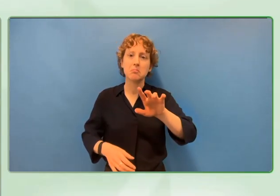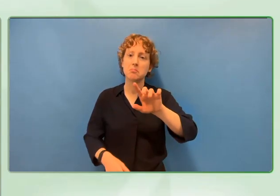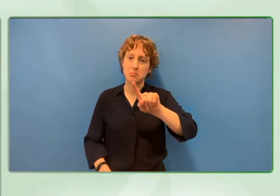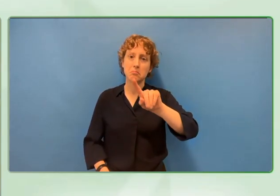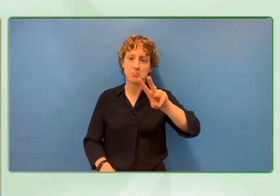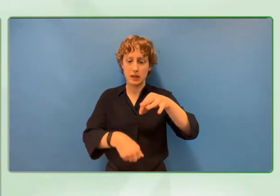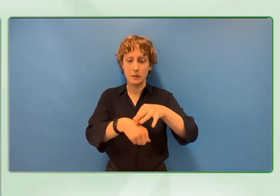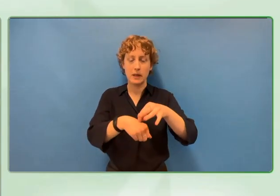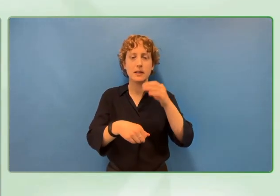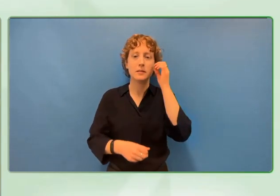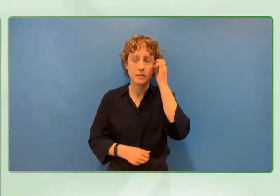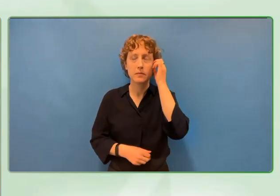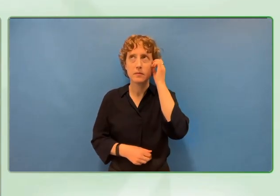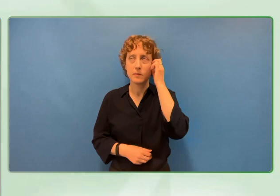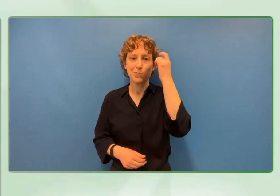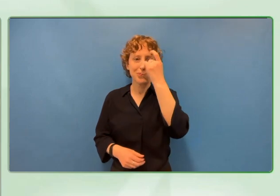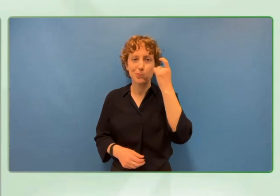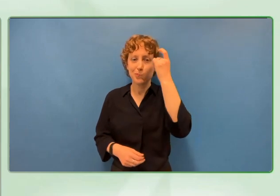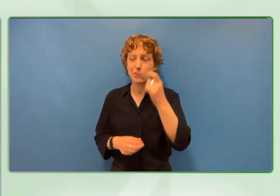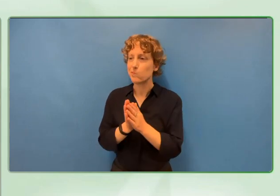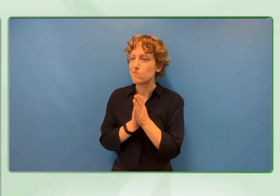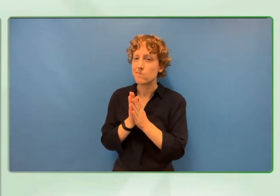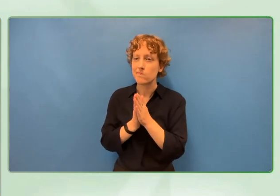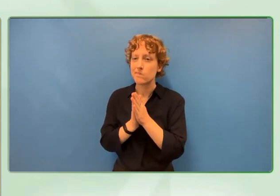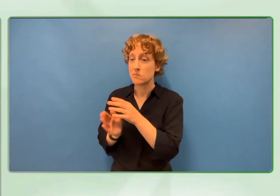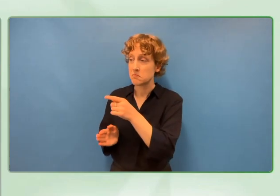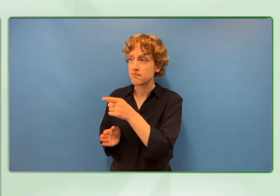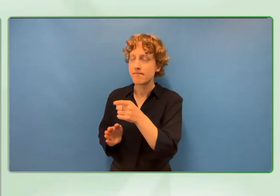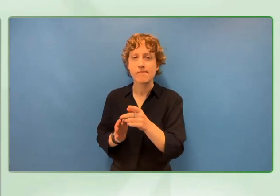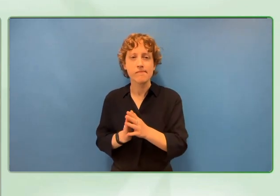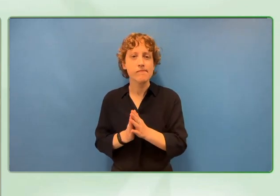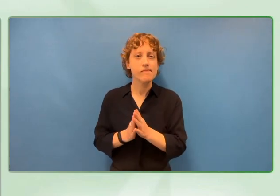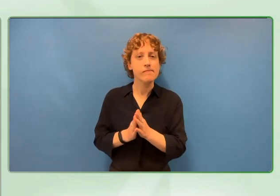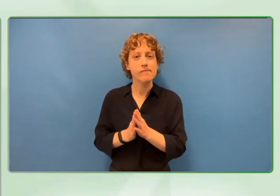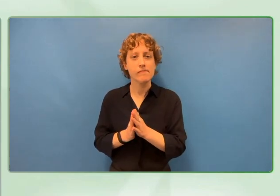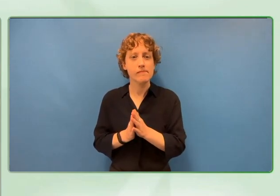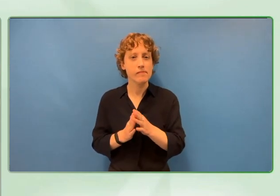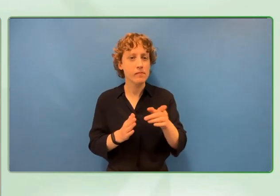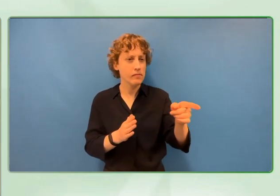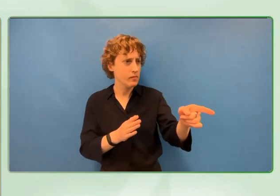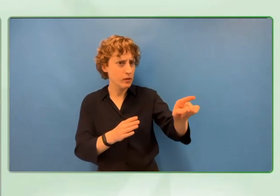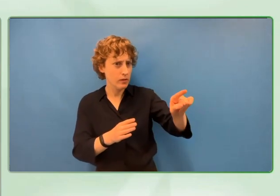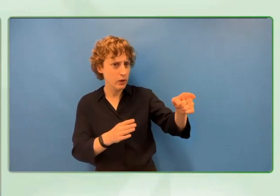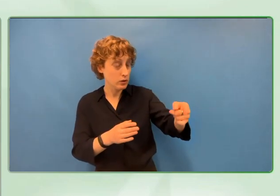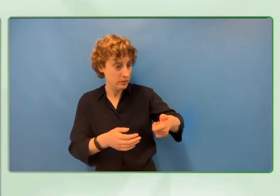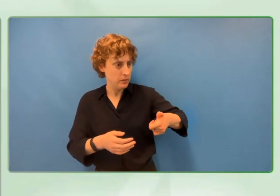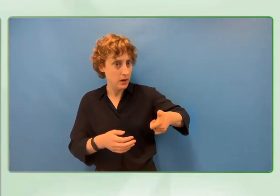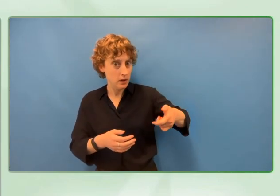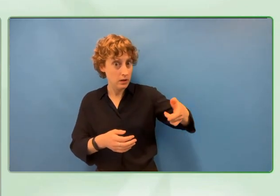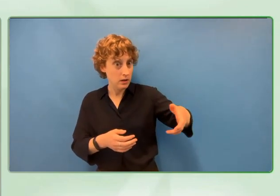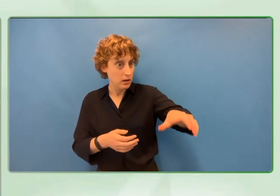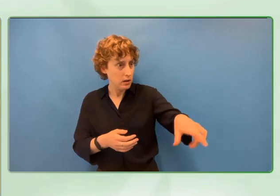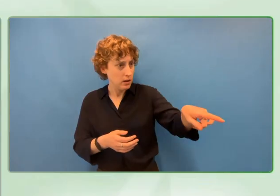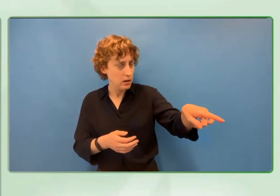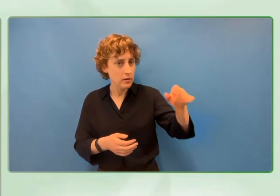be equitable, and so put hands up for thing, but the gentleman in the scarf here was first. You've got your button there. And could you just